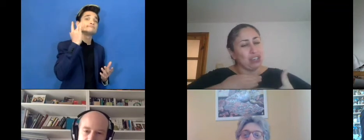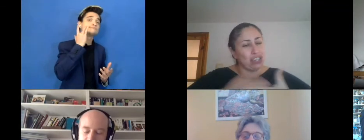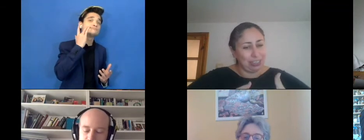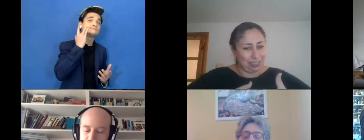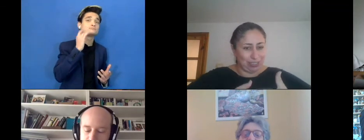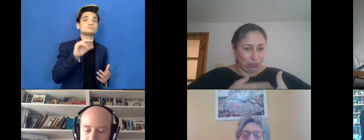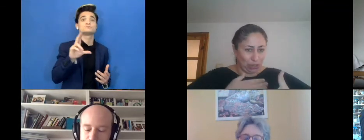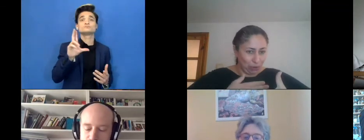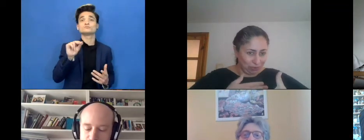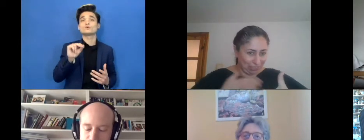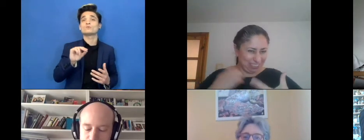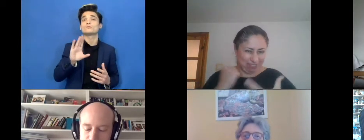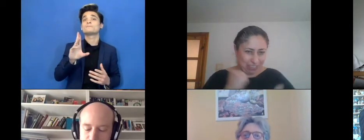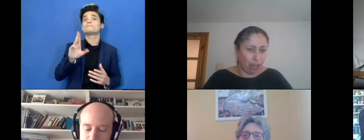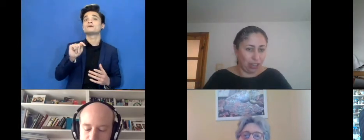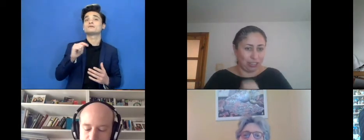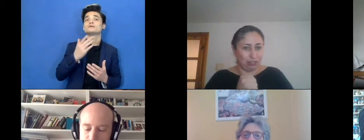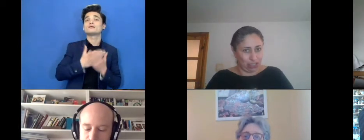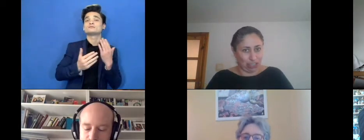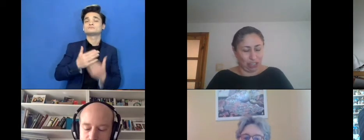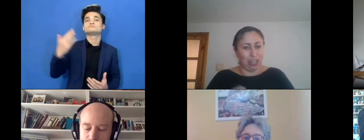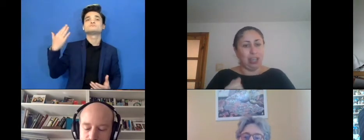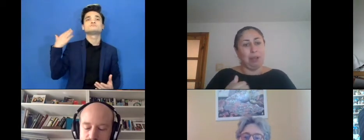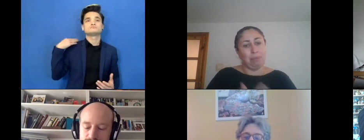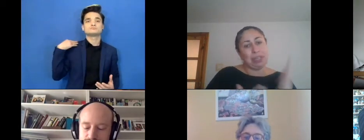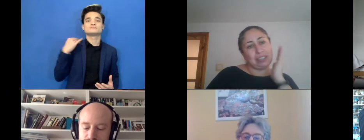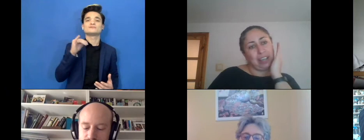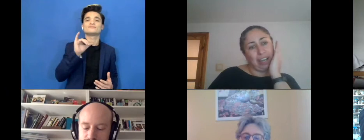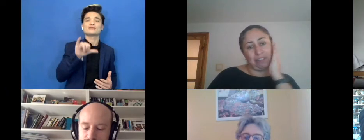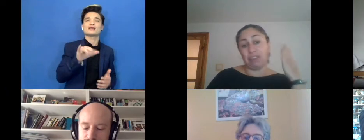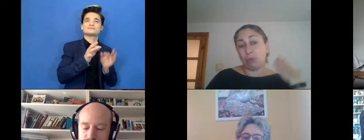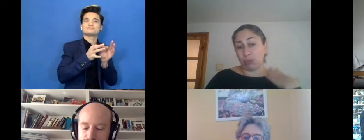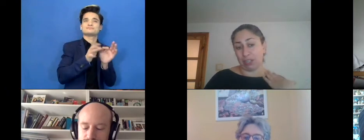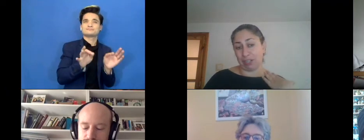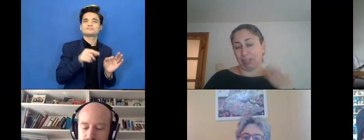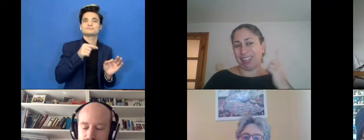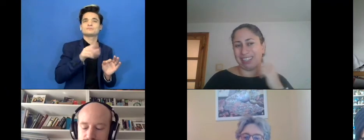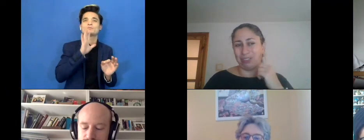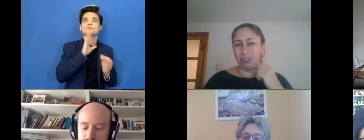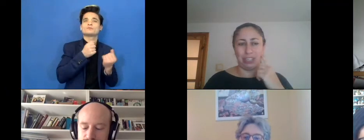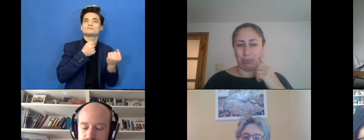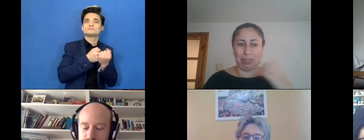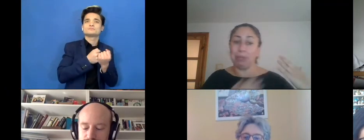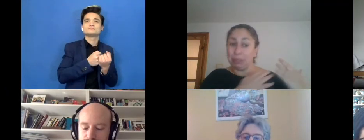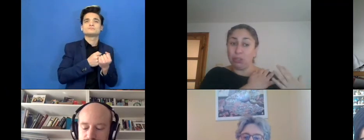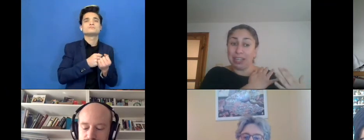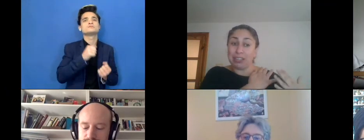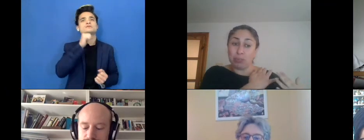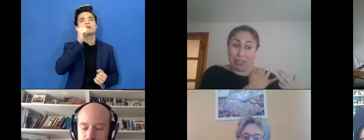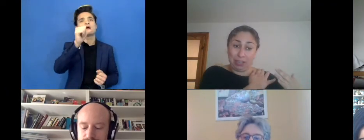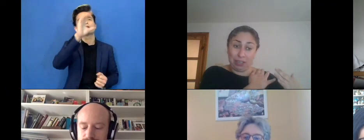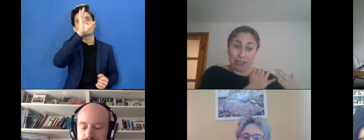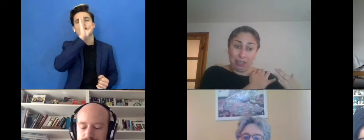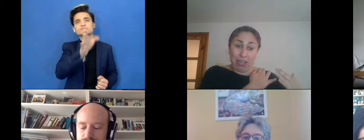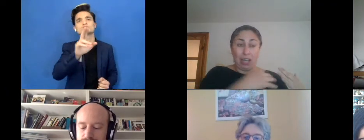completely rejected your no, like a hard rejection, but I've given you an alternative. Like, don't touch me here, but you can touch